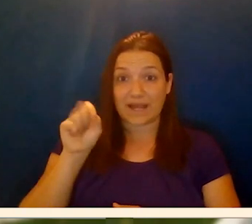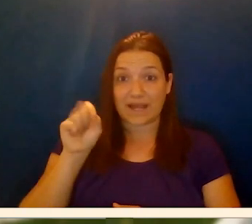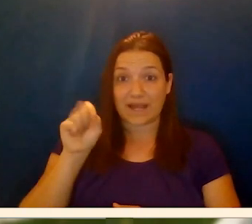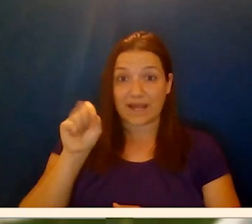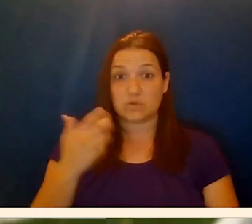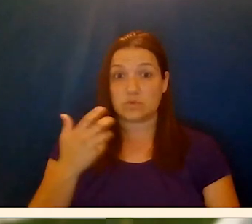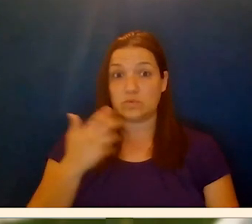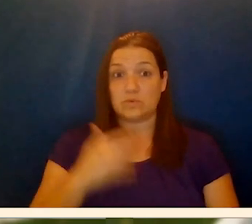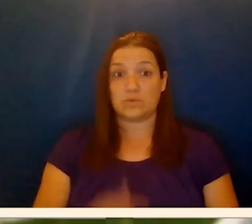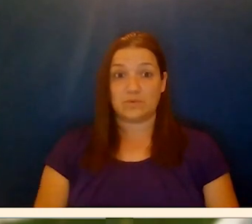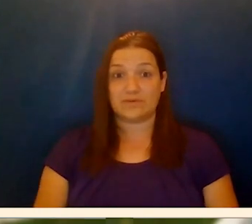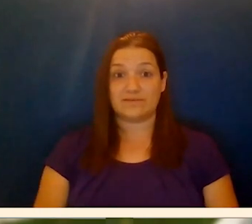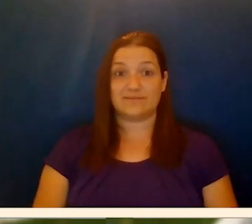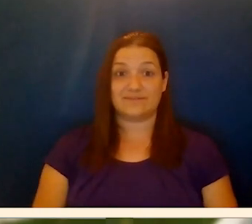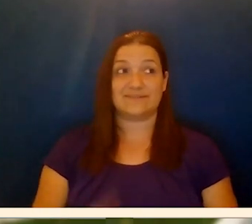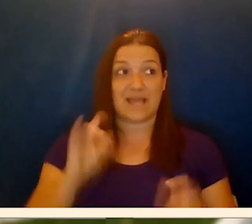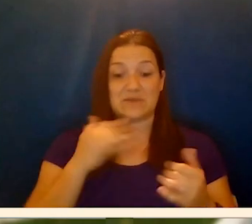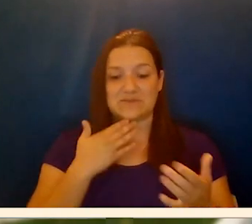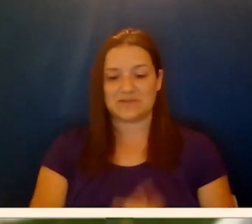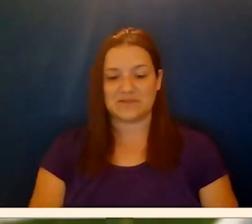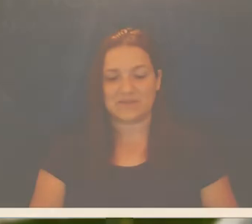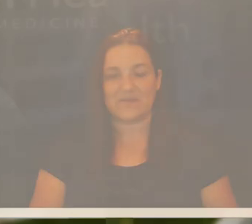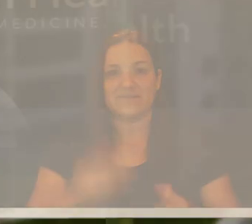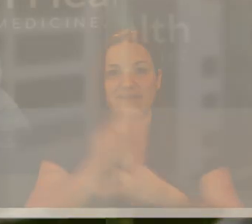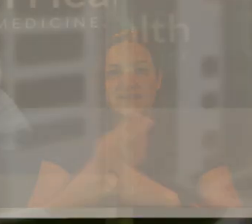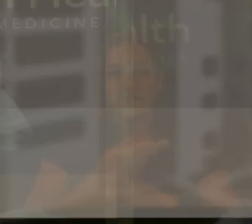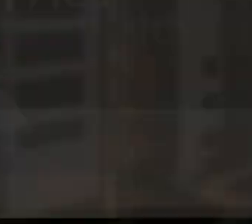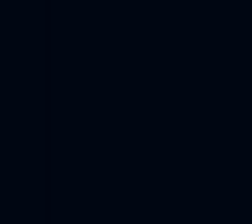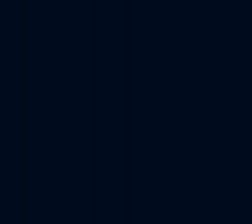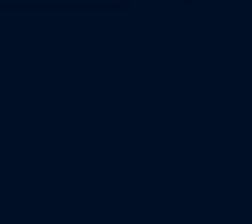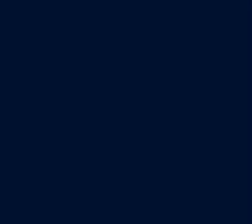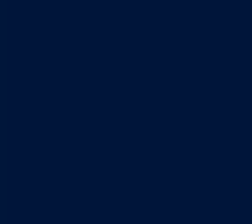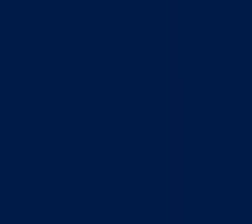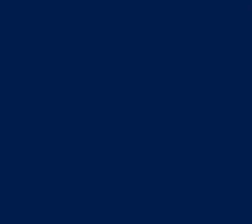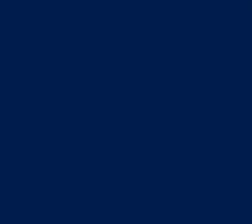Sounds nice. good. It does sound good. So take care, everyone. All right, thank you.